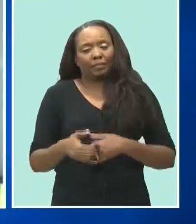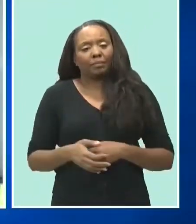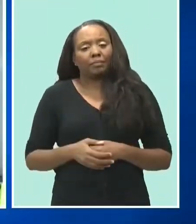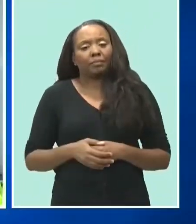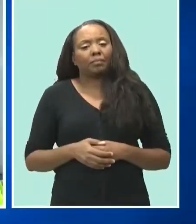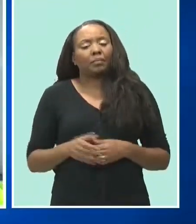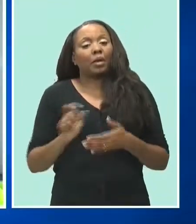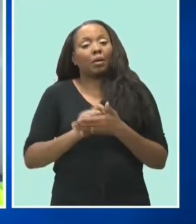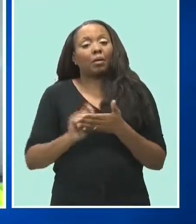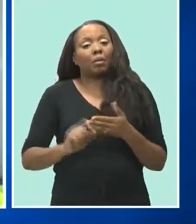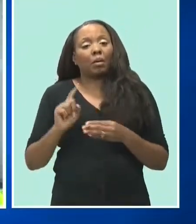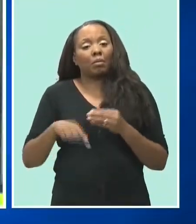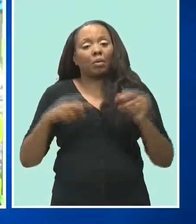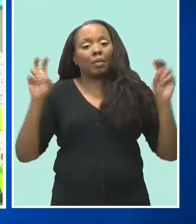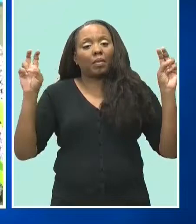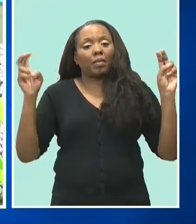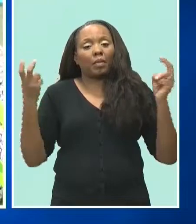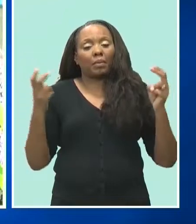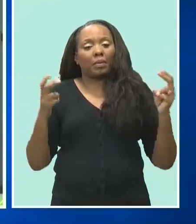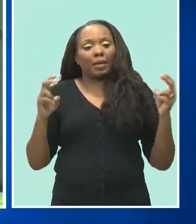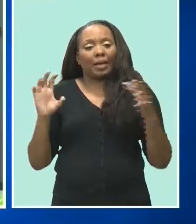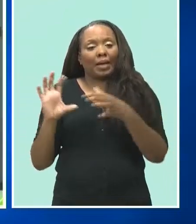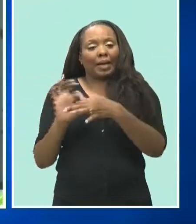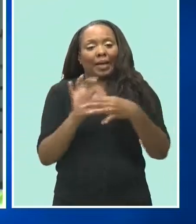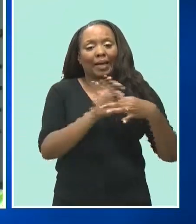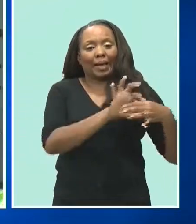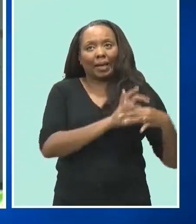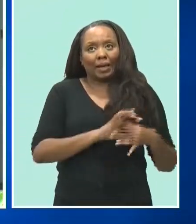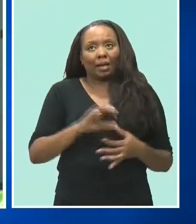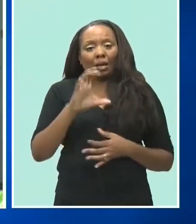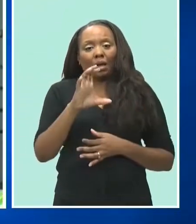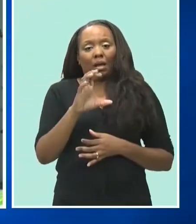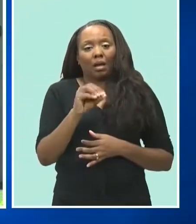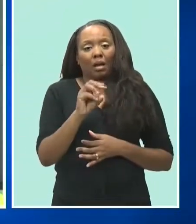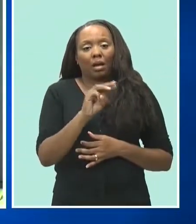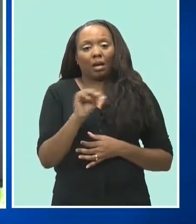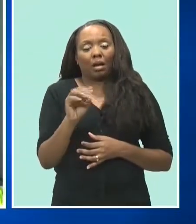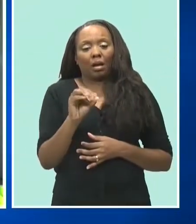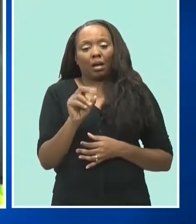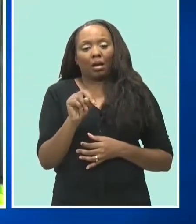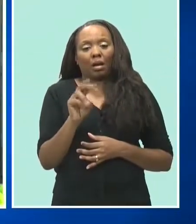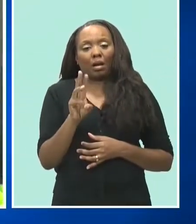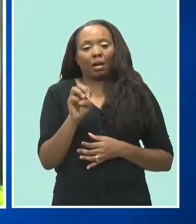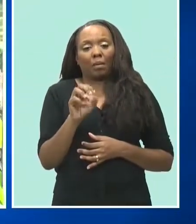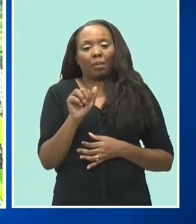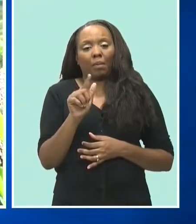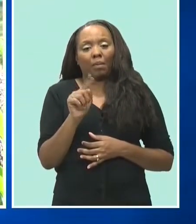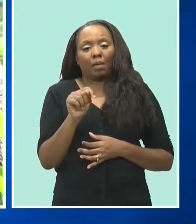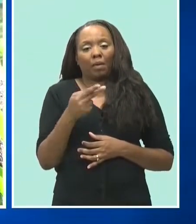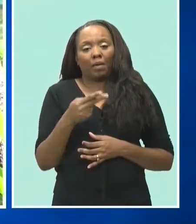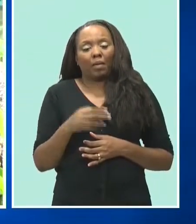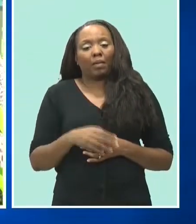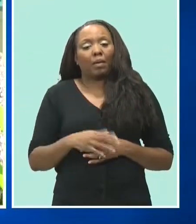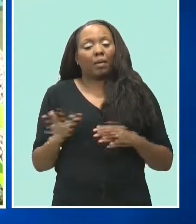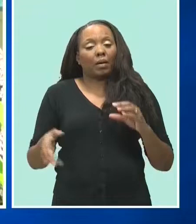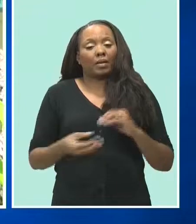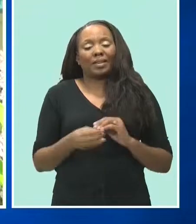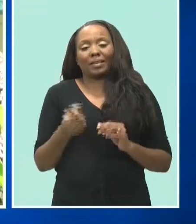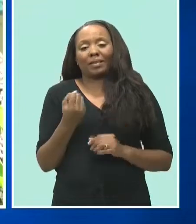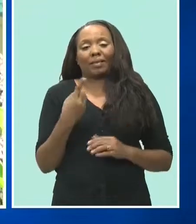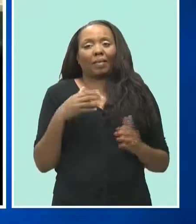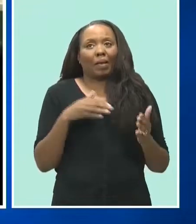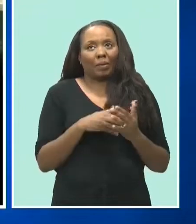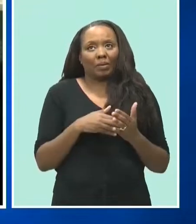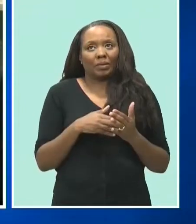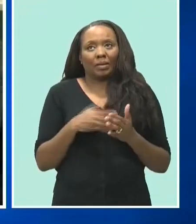connected Commonwealth, one of its students, Nicholas Taylor, finished in the top 140 out of the 11,000 plus global